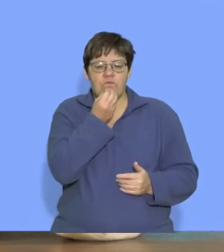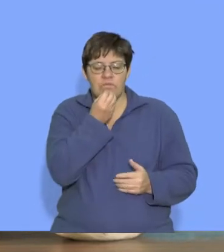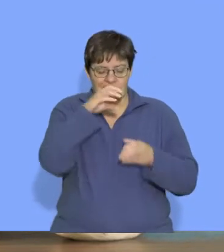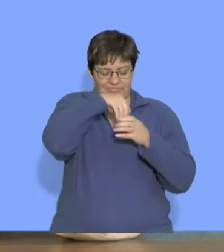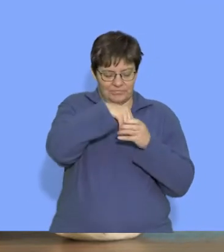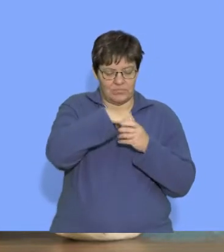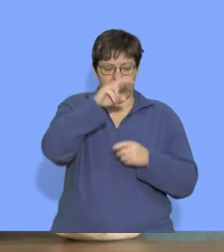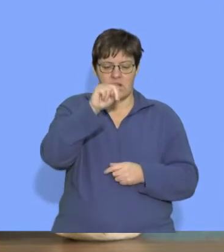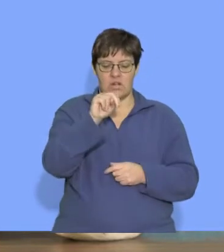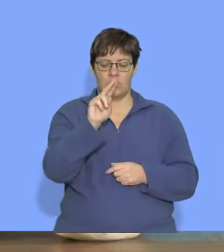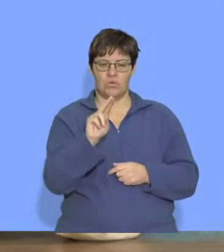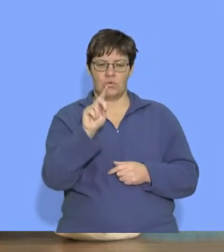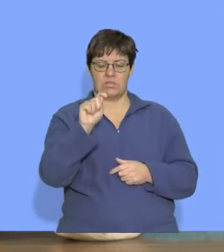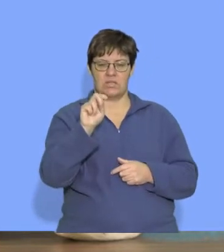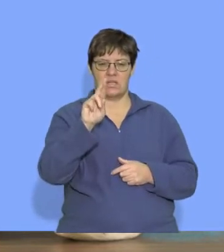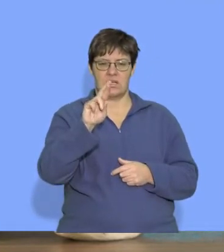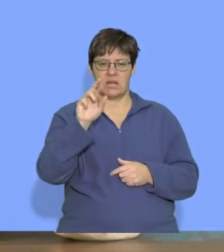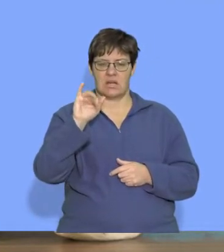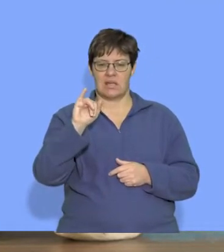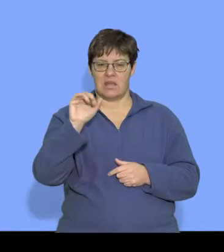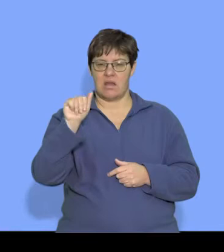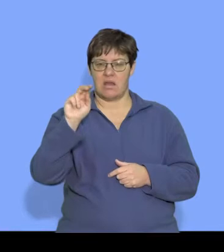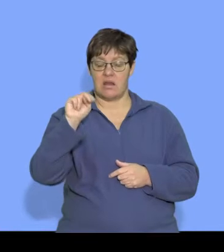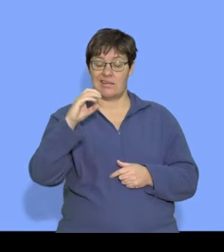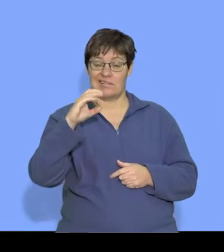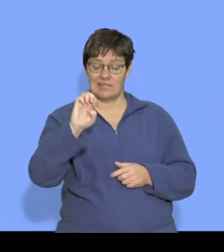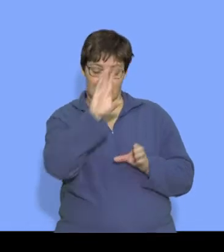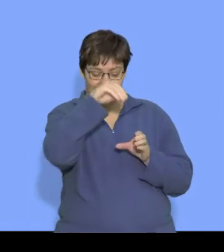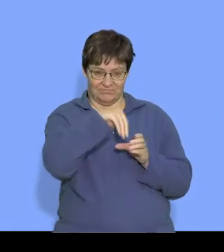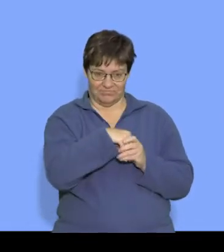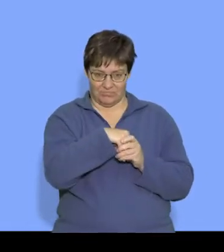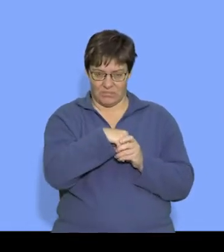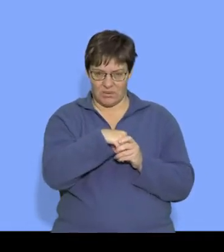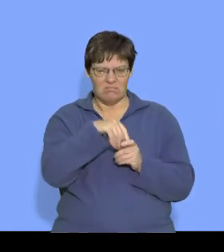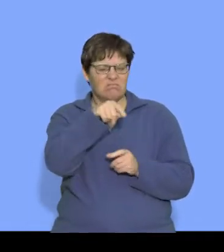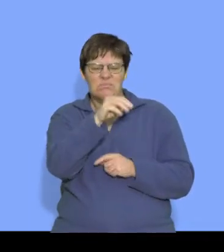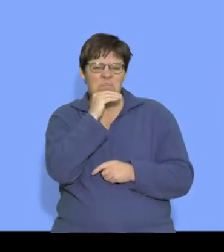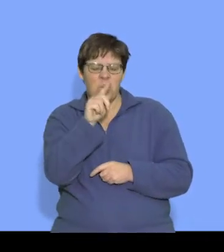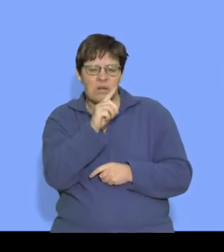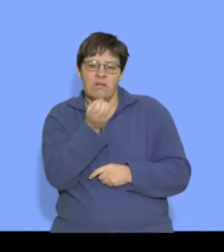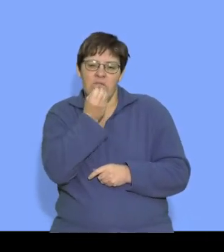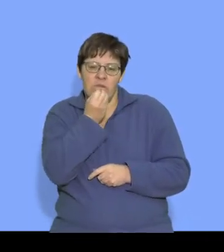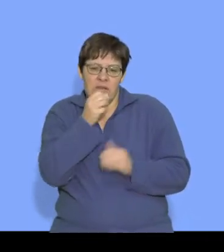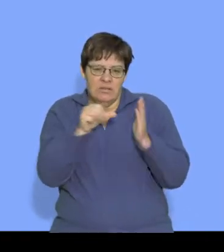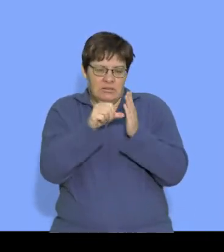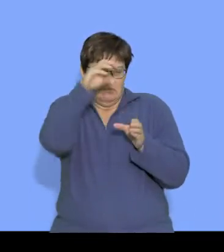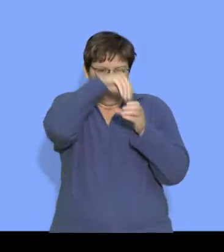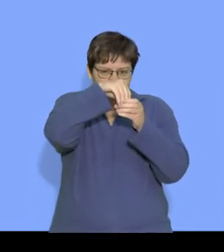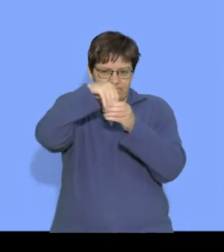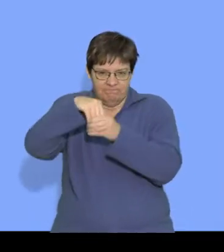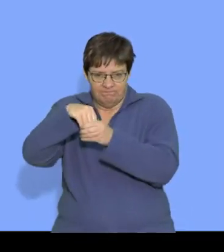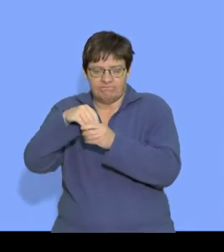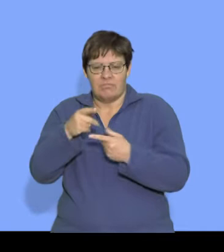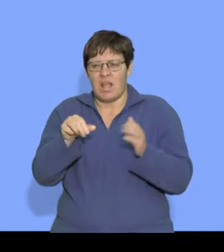nutrients. So what are nutrients? Nutrients are those important compounds that we get from food. And these